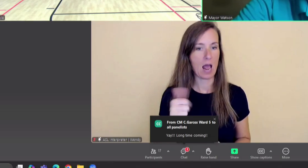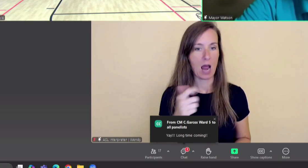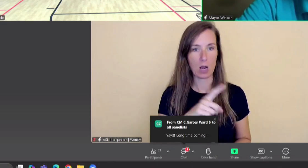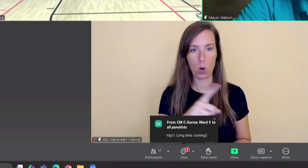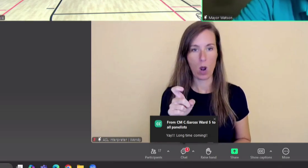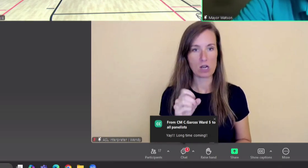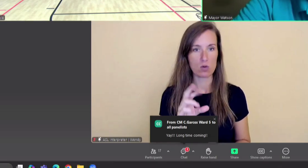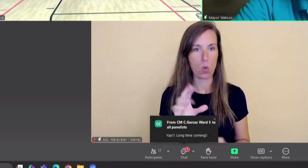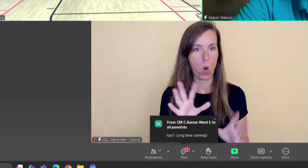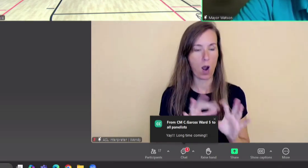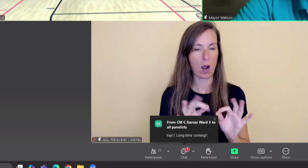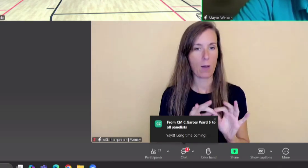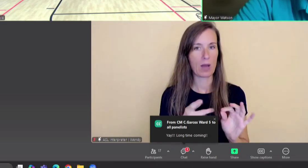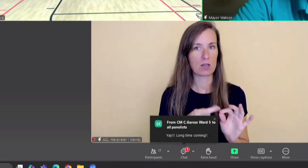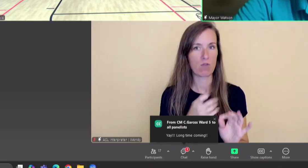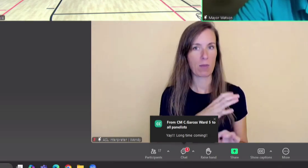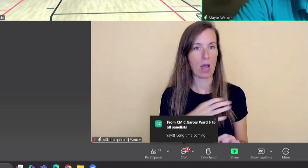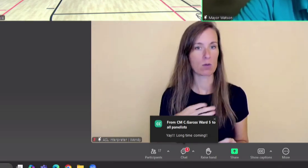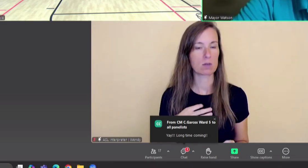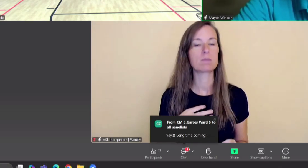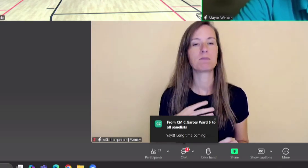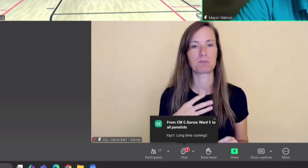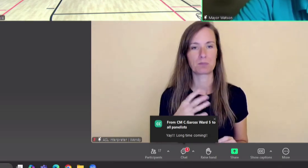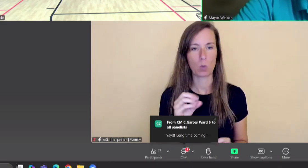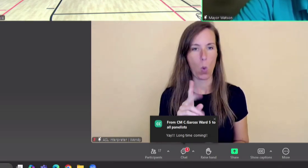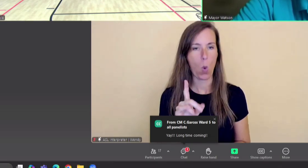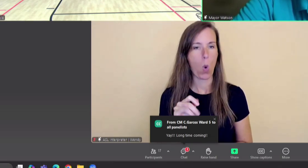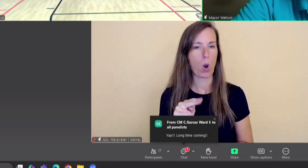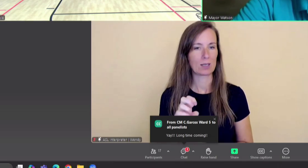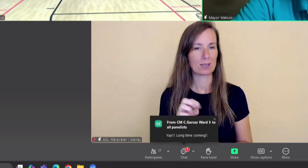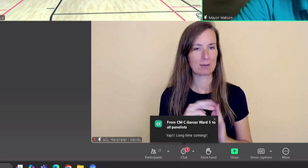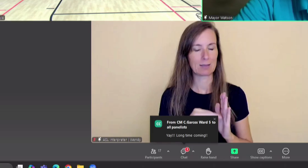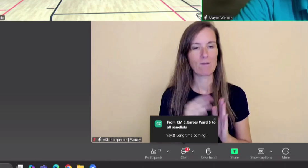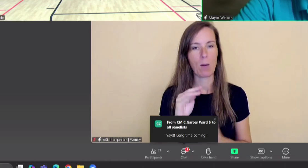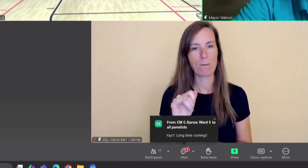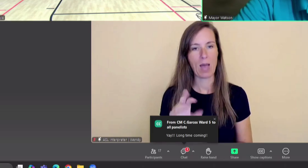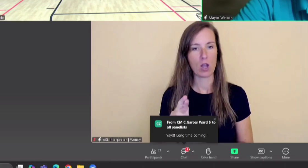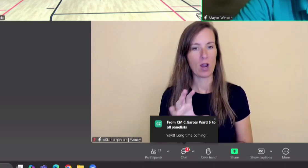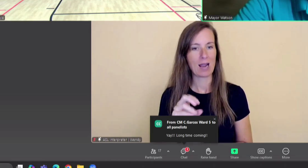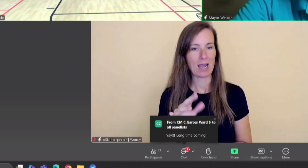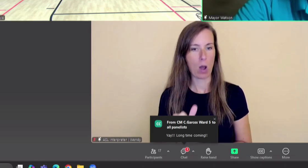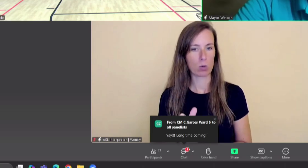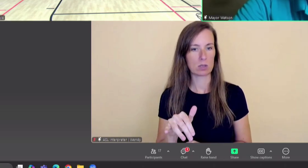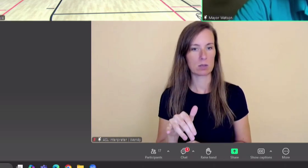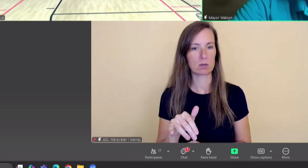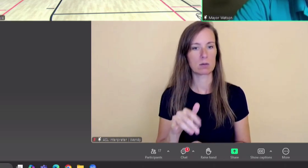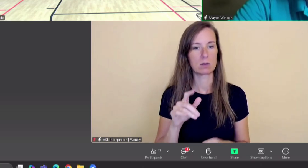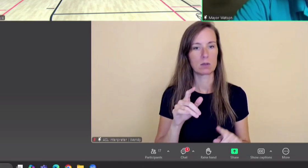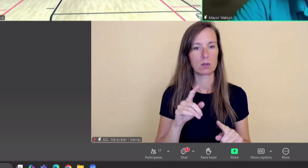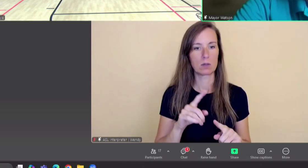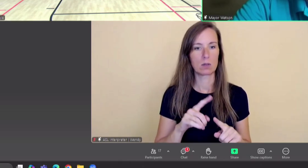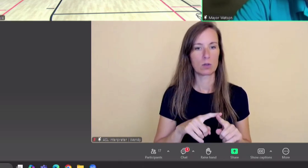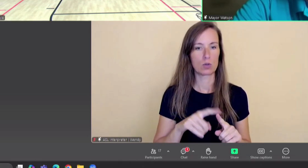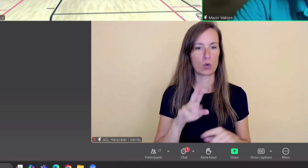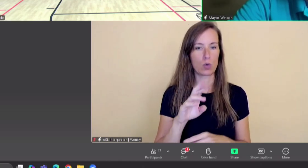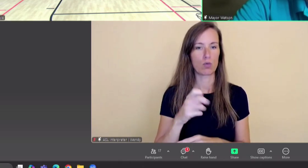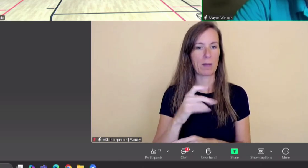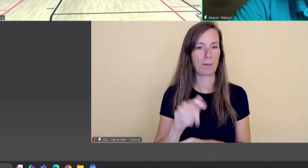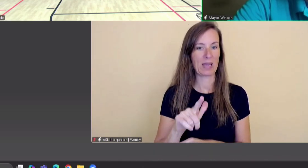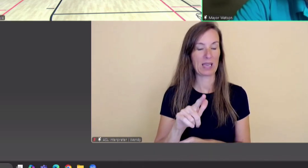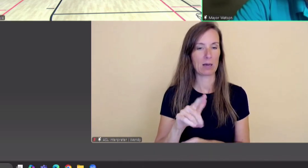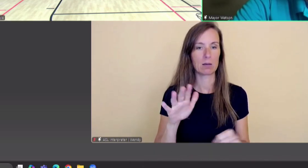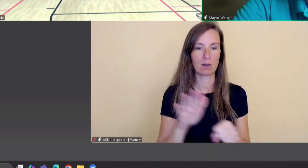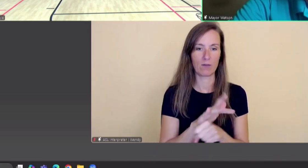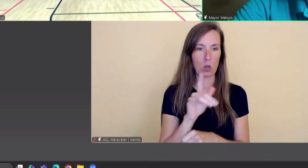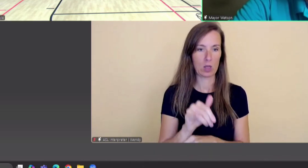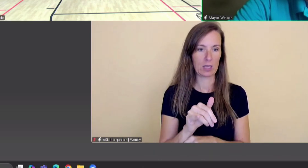council. Ordinance of the mayor and council of the town of Cheverly to repeal in its entirety and reenact Chapter 3 Code of Ethics of